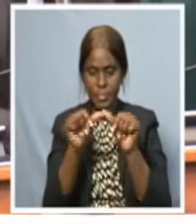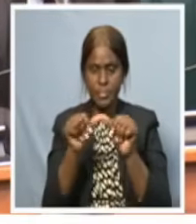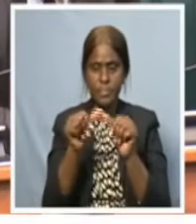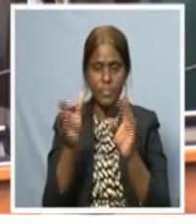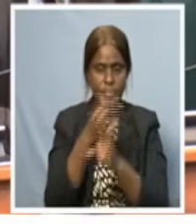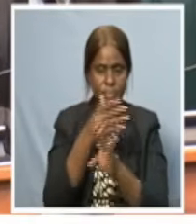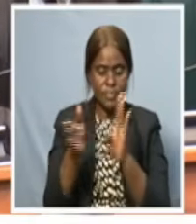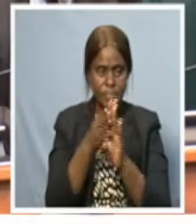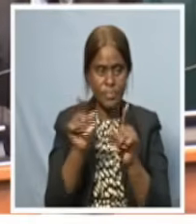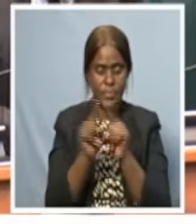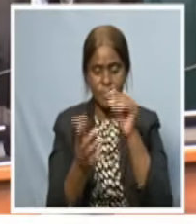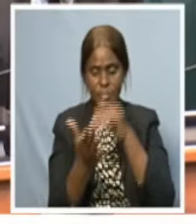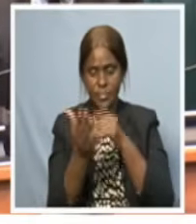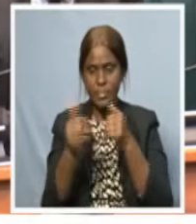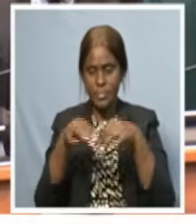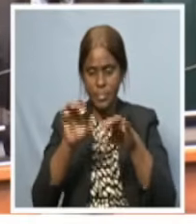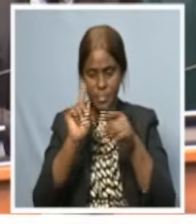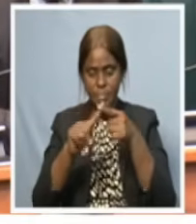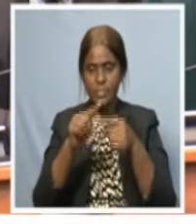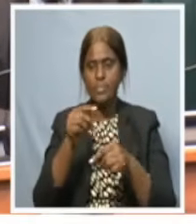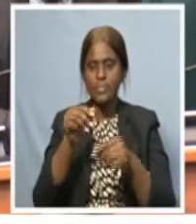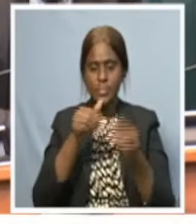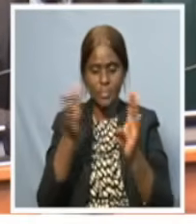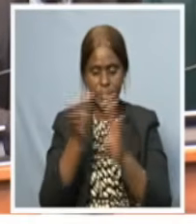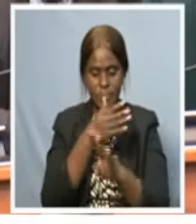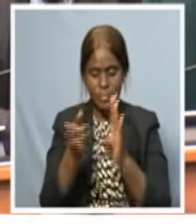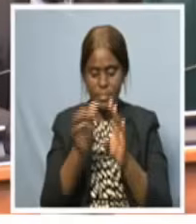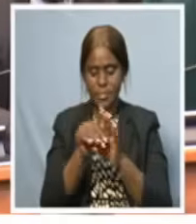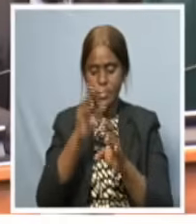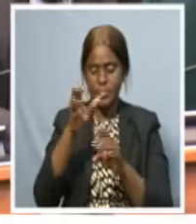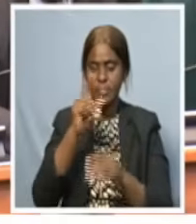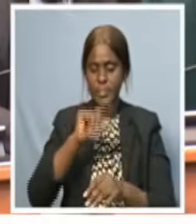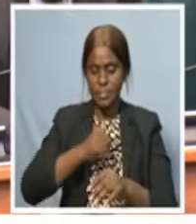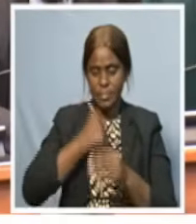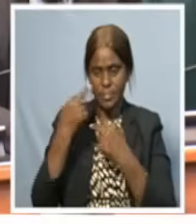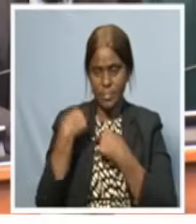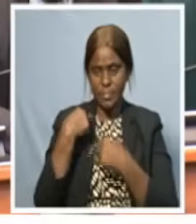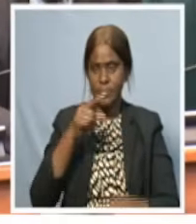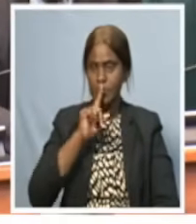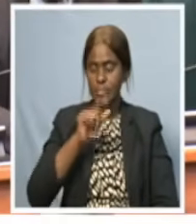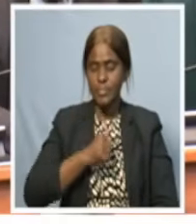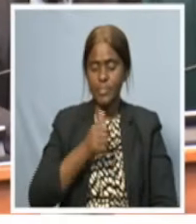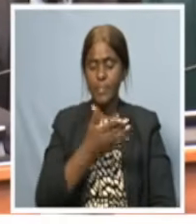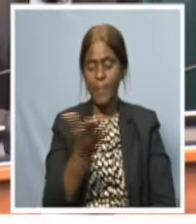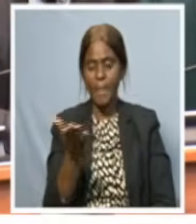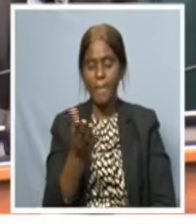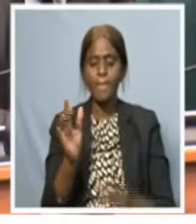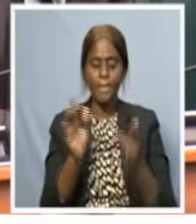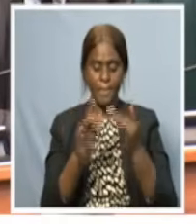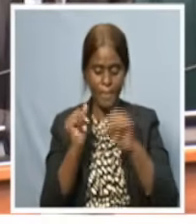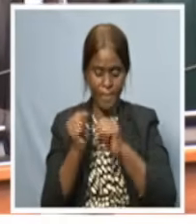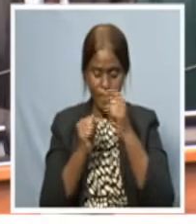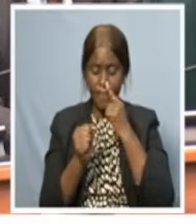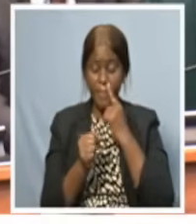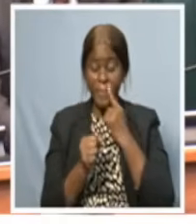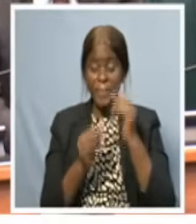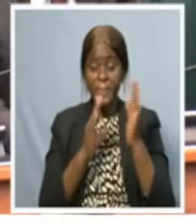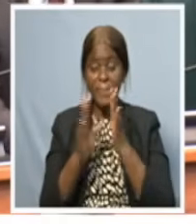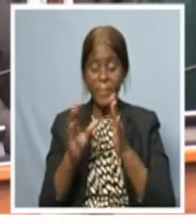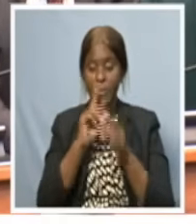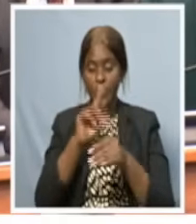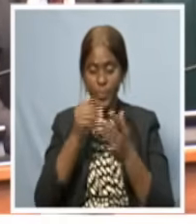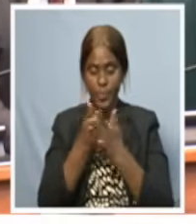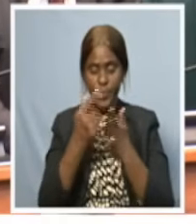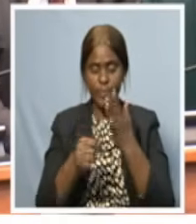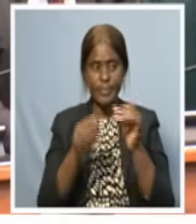being abused, and again, they will continue to be abused in the future. So it's our responsibility to ensure that these online protection measures